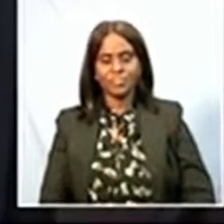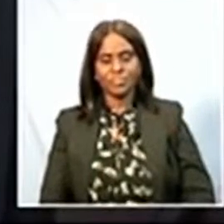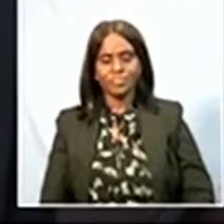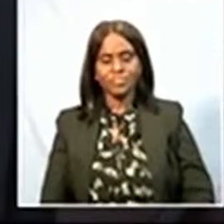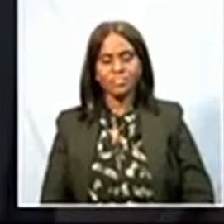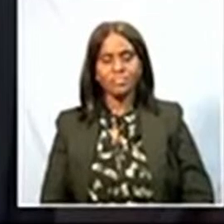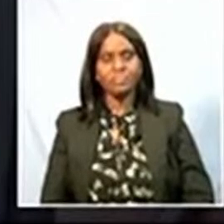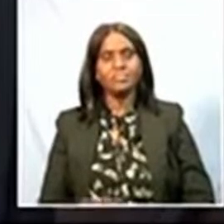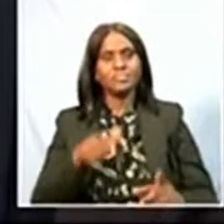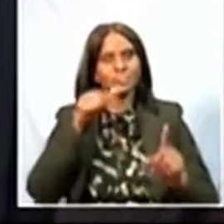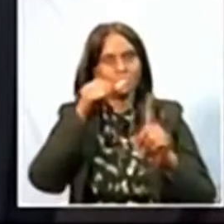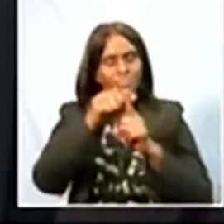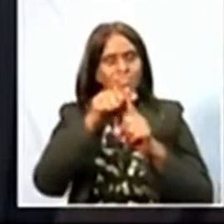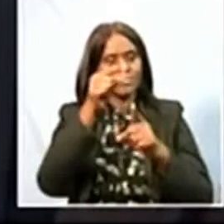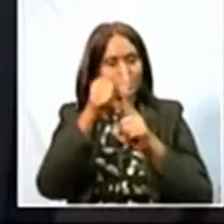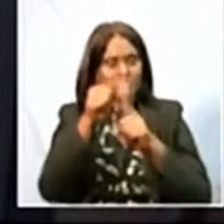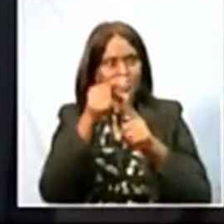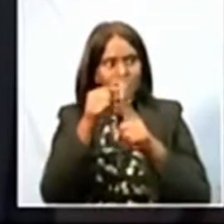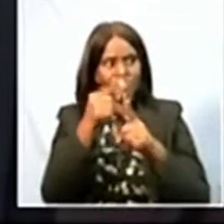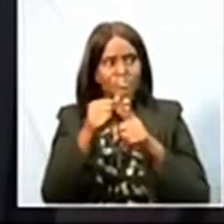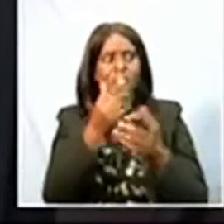The catchword here is that